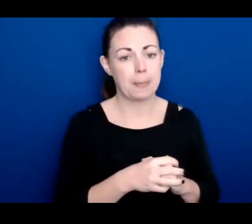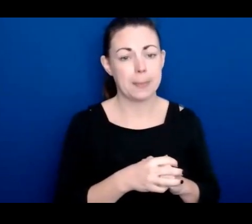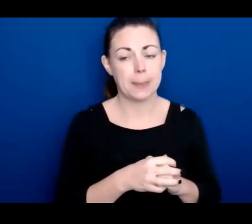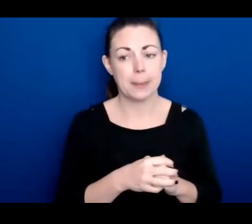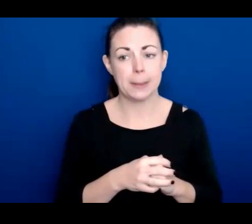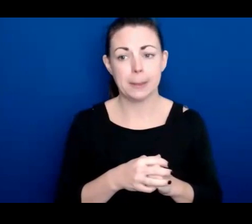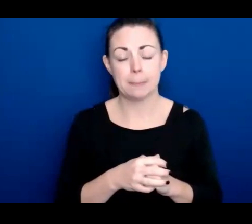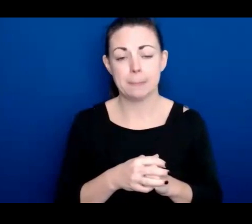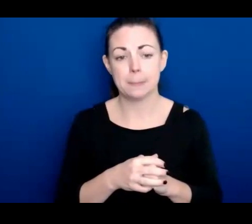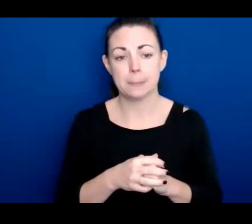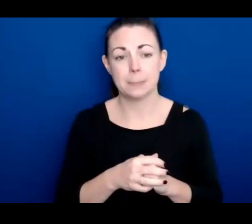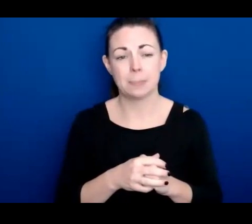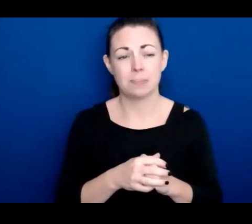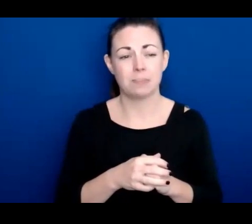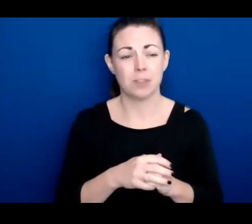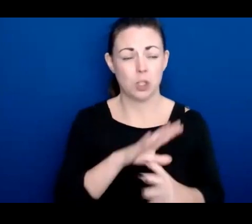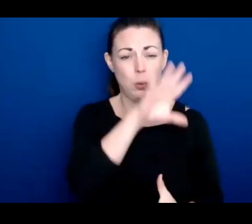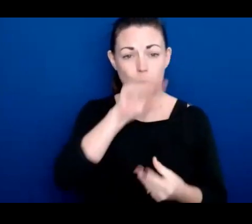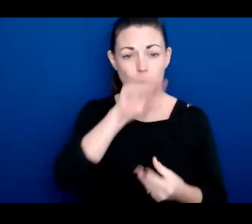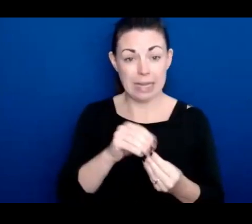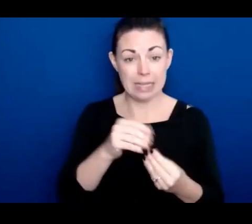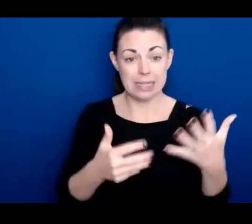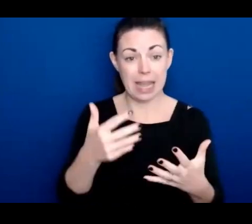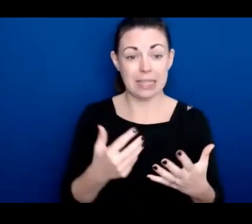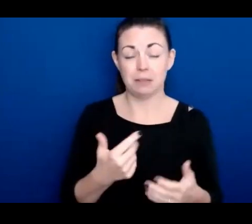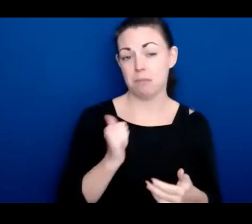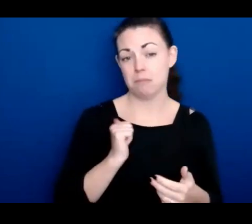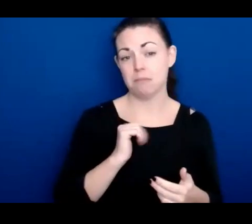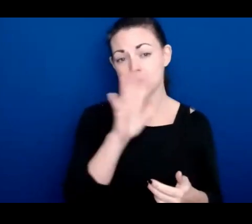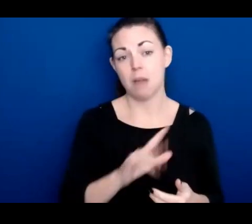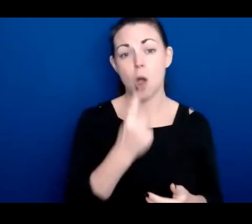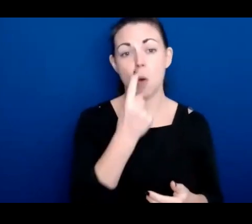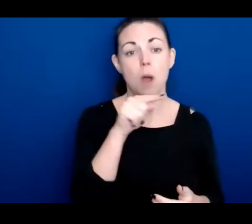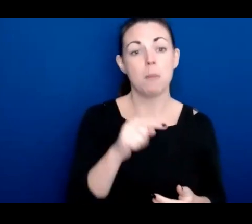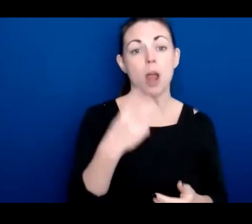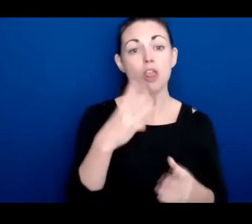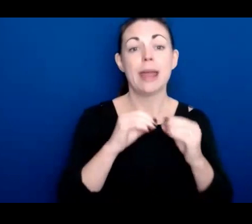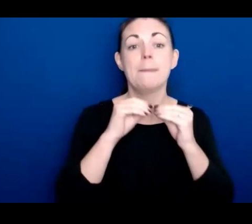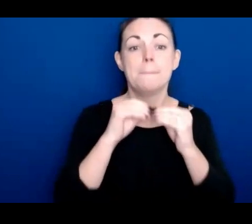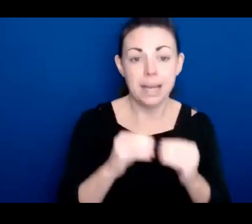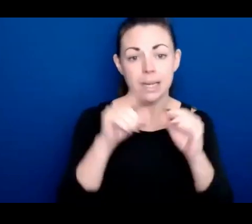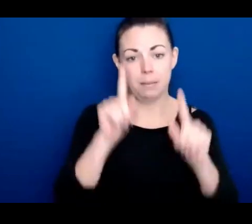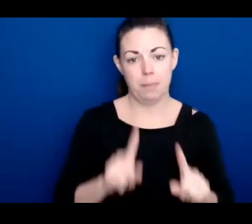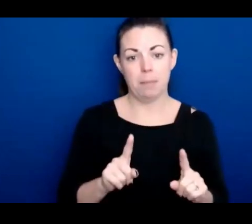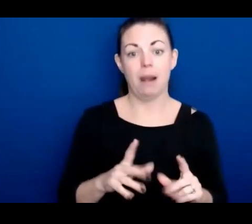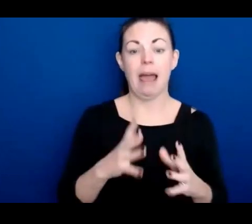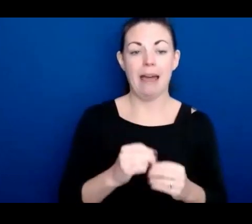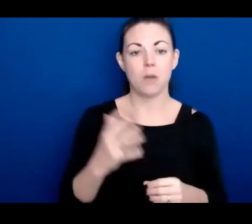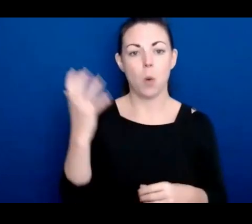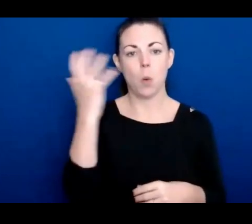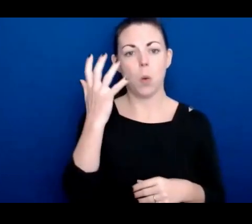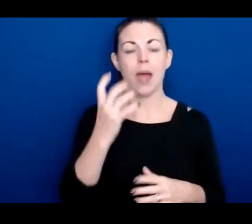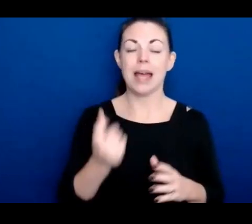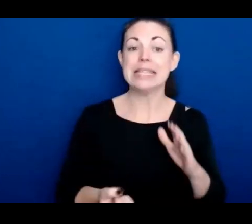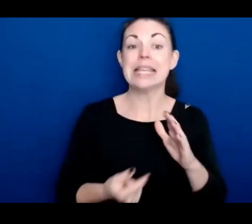So to kind of round off the stats, an estimated 1.3 billion people experience significant disability.